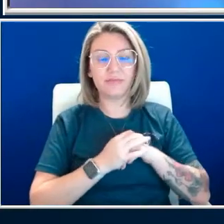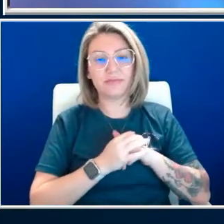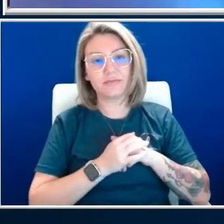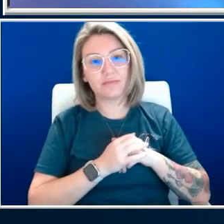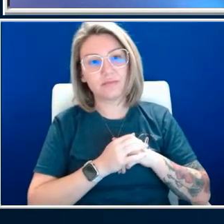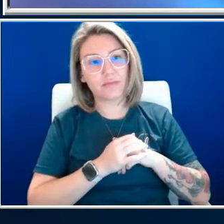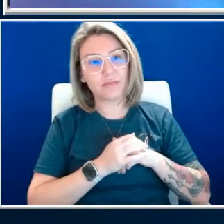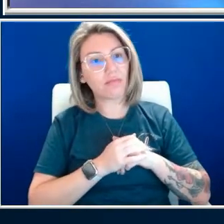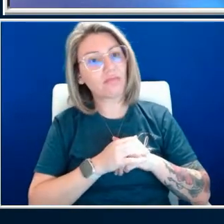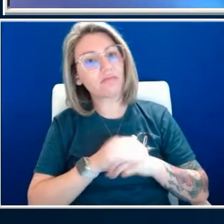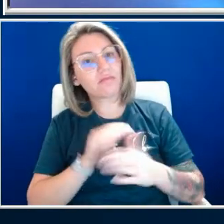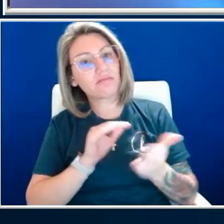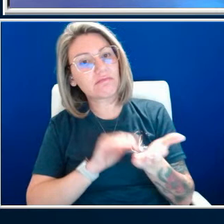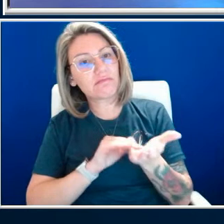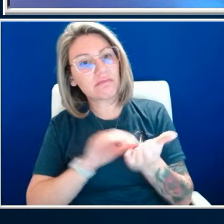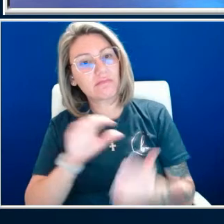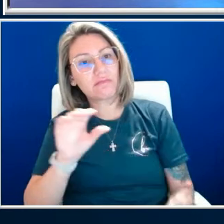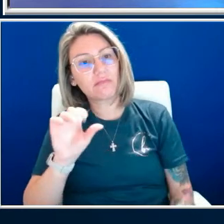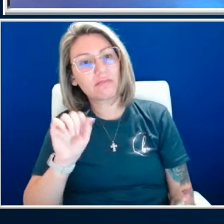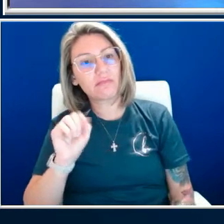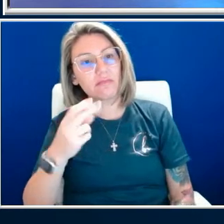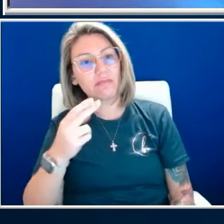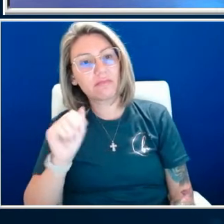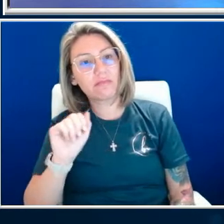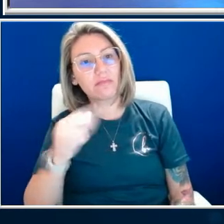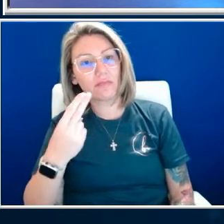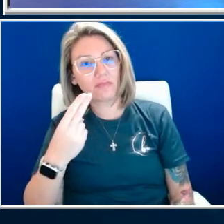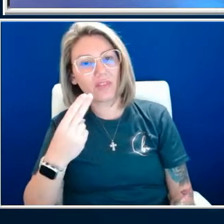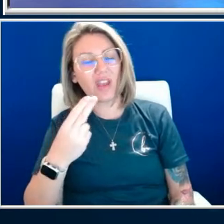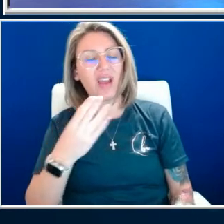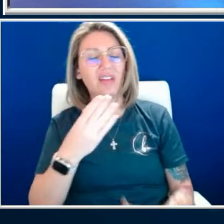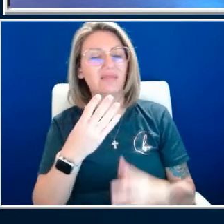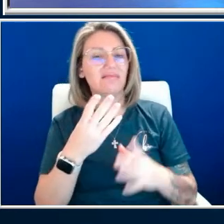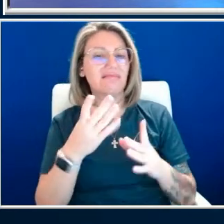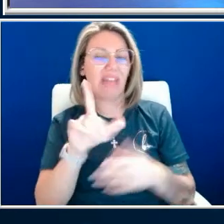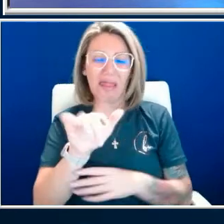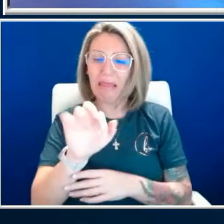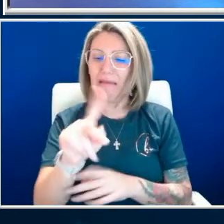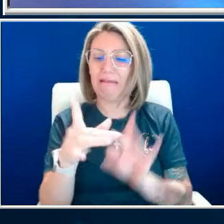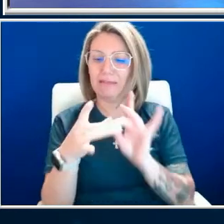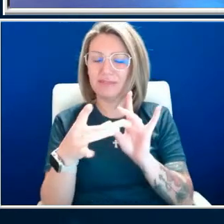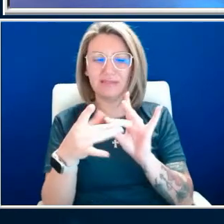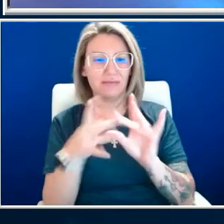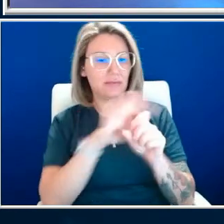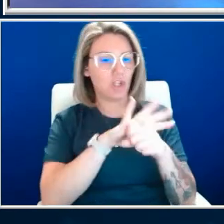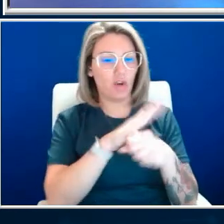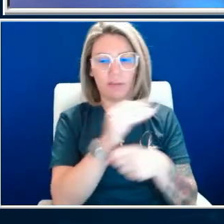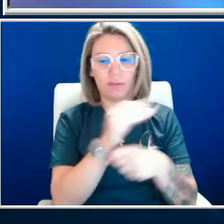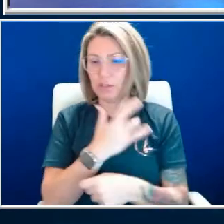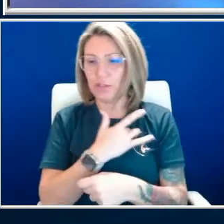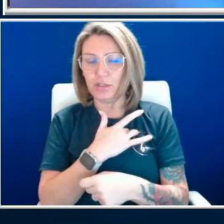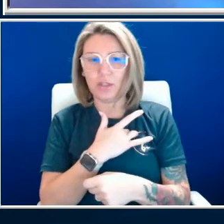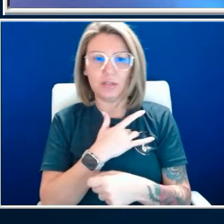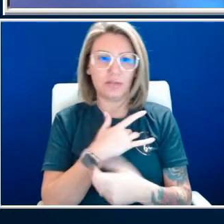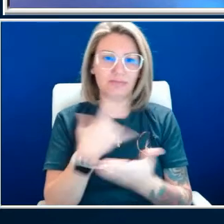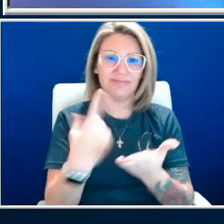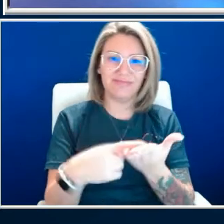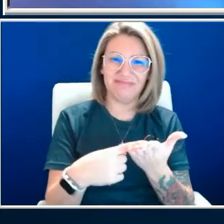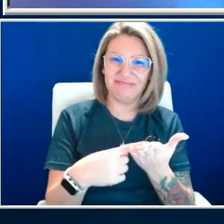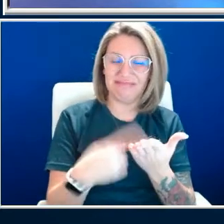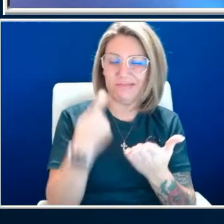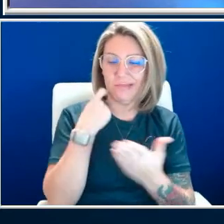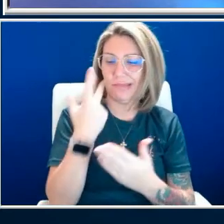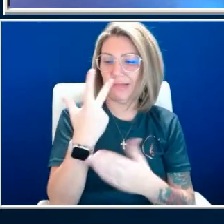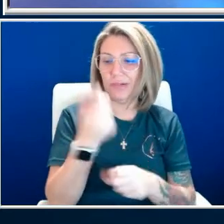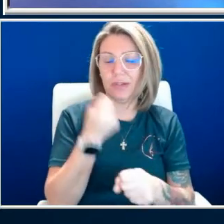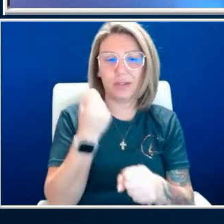Dr. Shaw, we're still studying the links between COVID and the heart and heart problems. We've talked about this for the last 3 years. Will we ever know if COVID was the